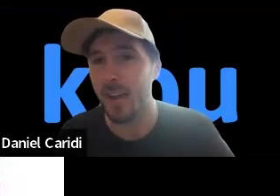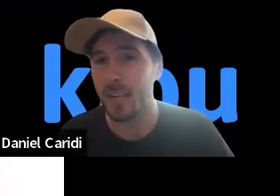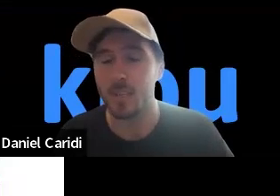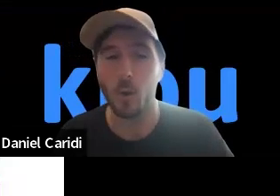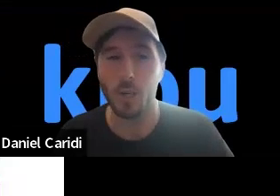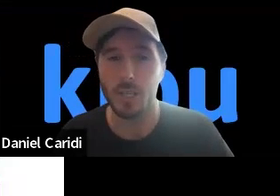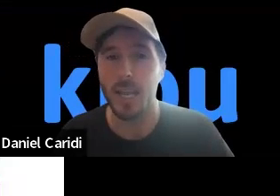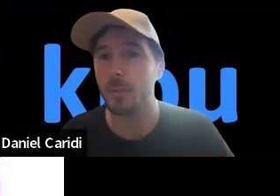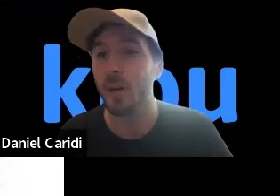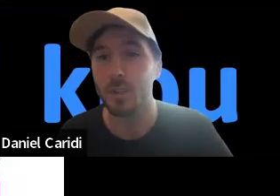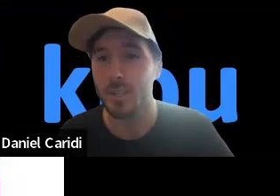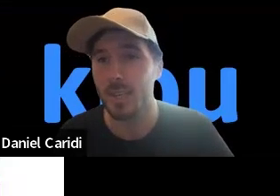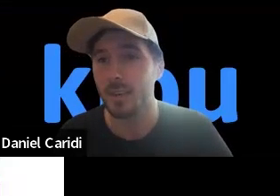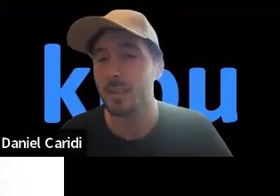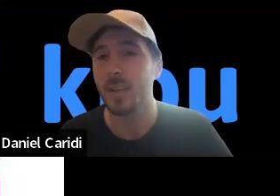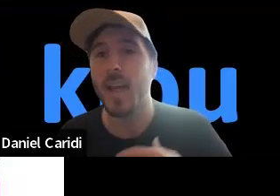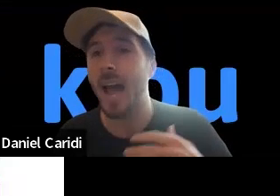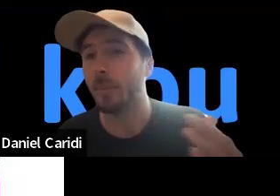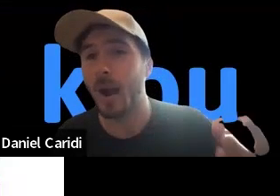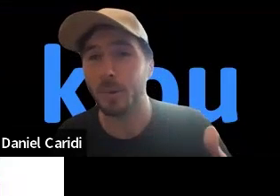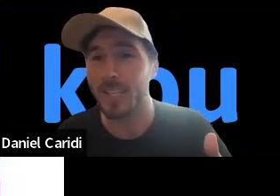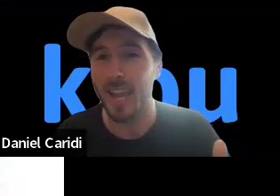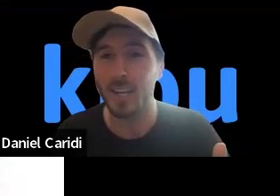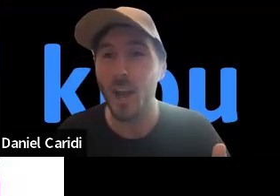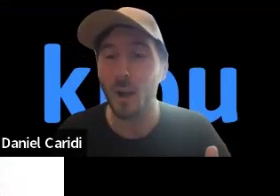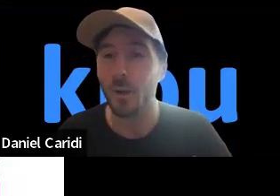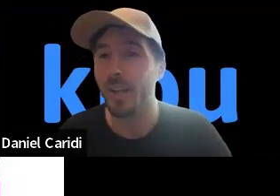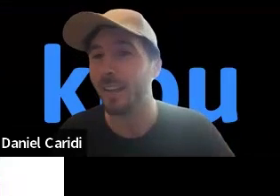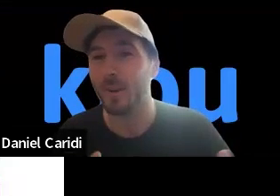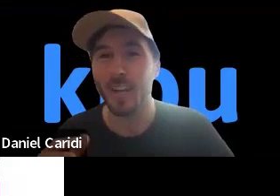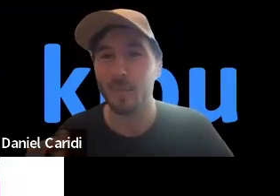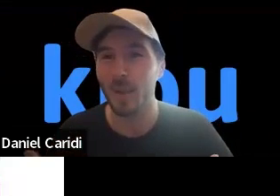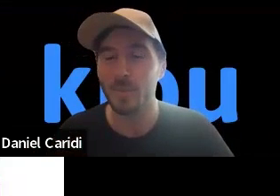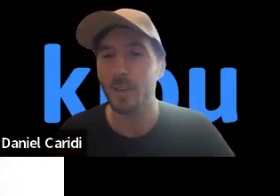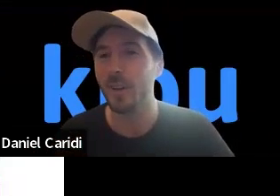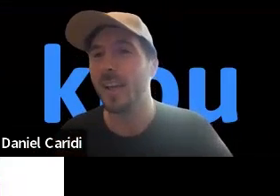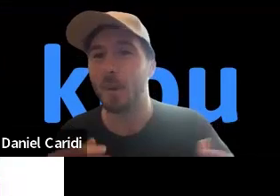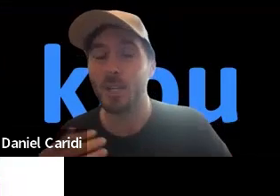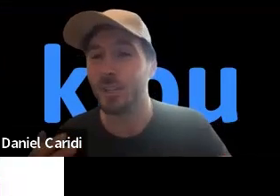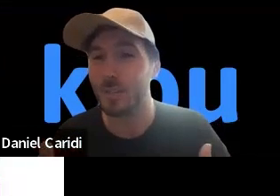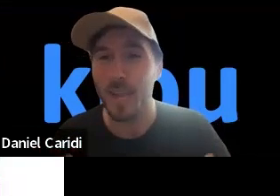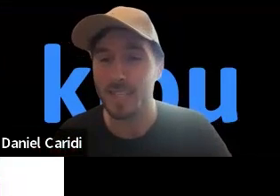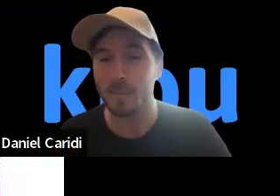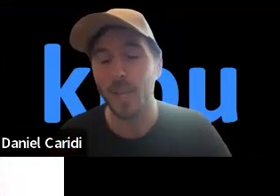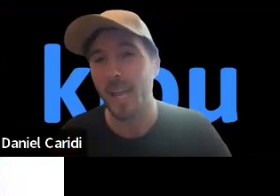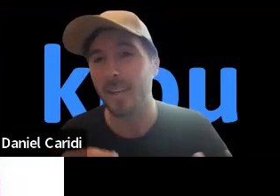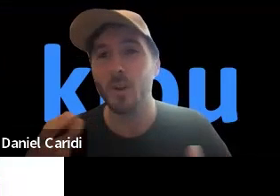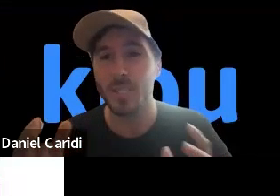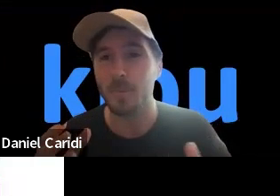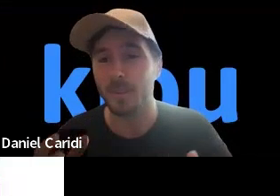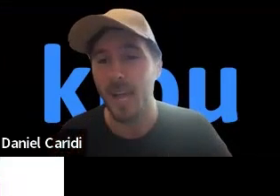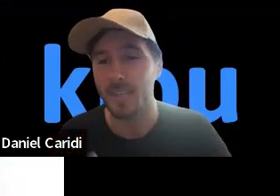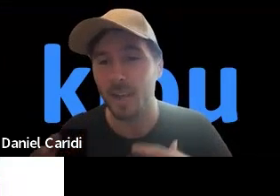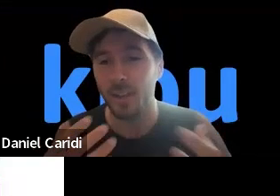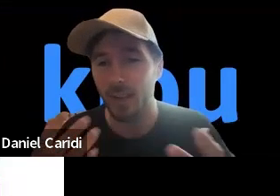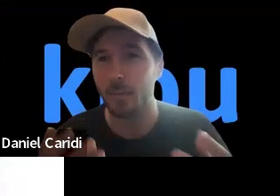dating advice or just interpersonal skills, how to properly say no if someone comes up to you, personal space explain, those